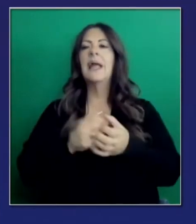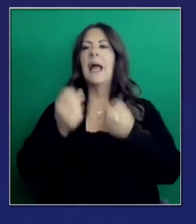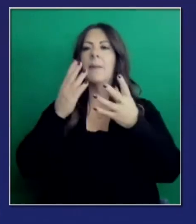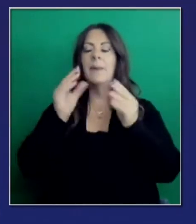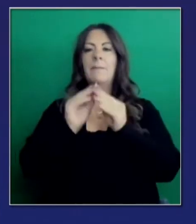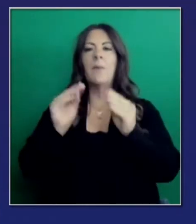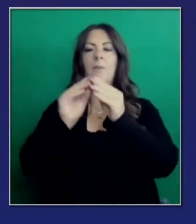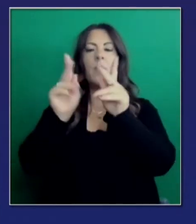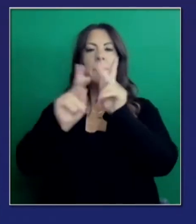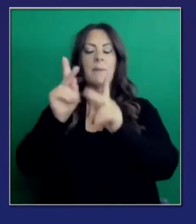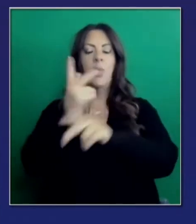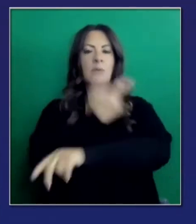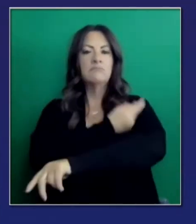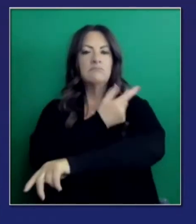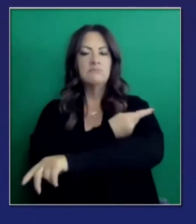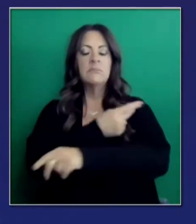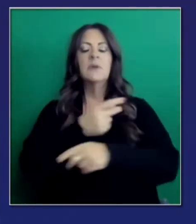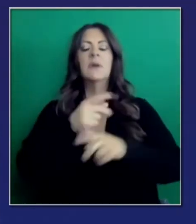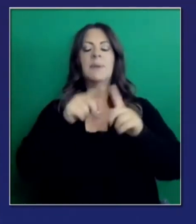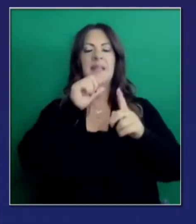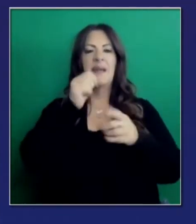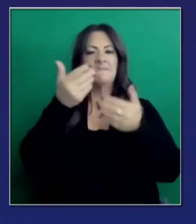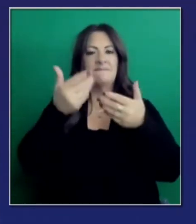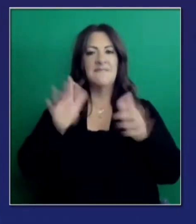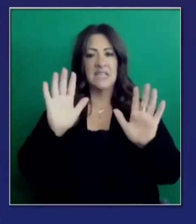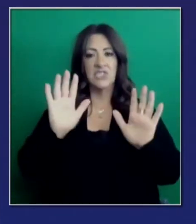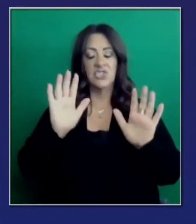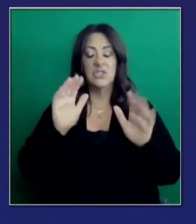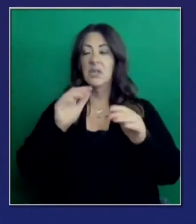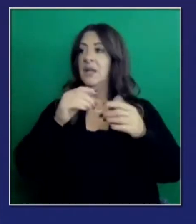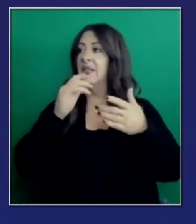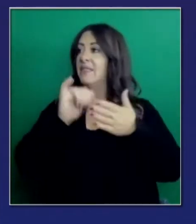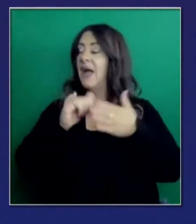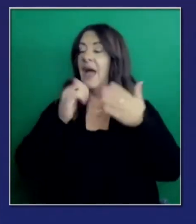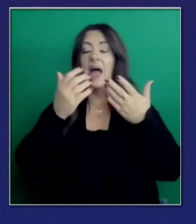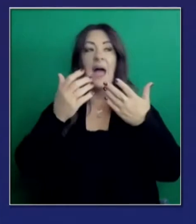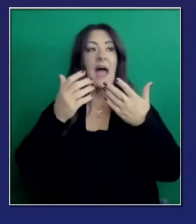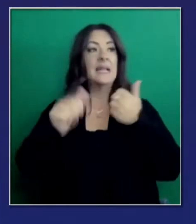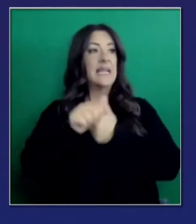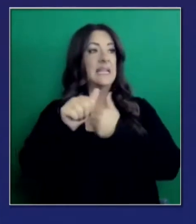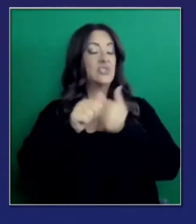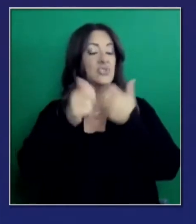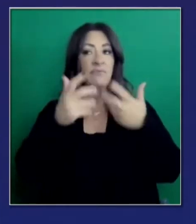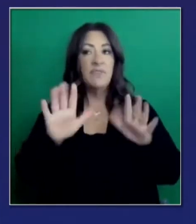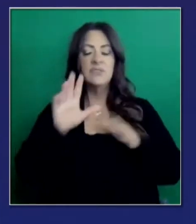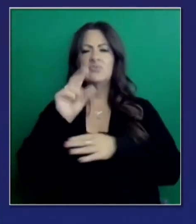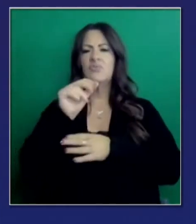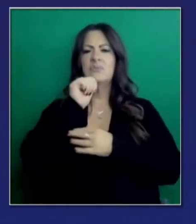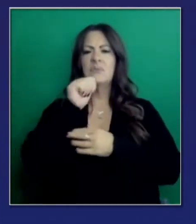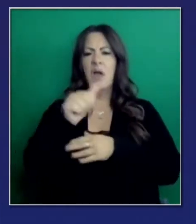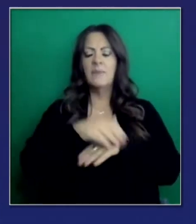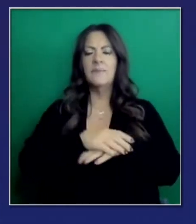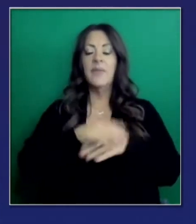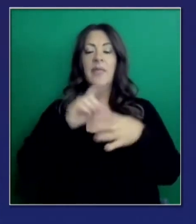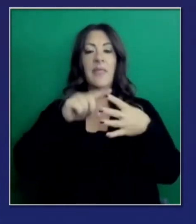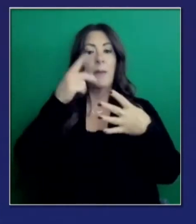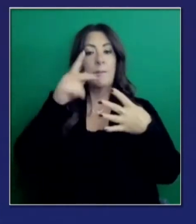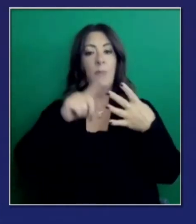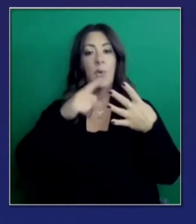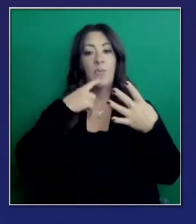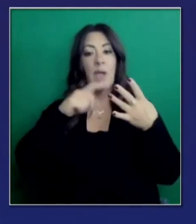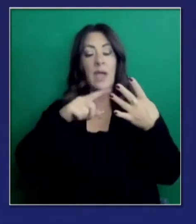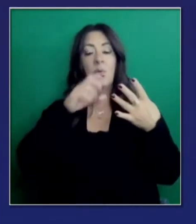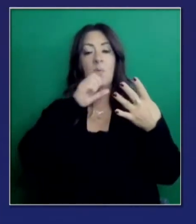out of the woods. I'll remind people that blueprint was established with purple, red, orange, and yellow tiers. We